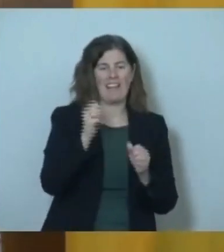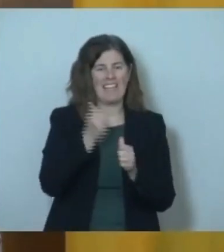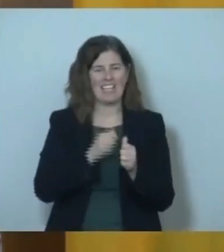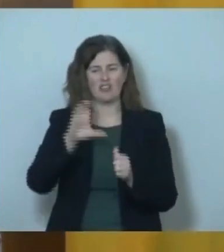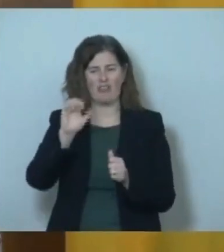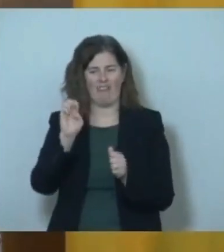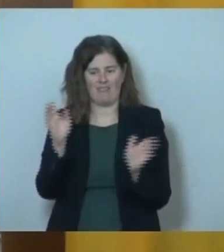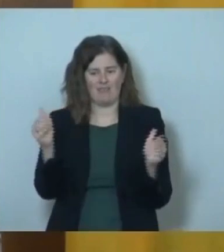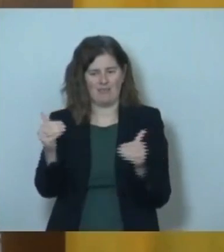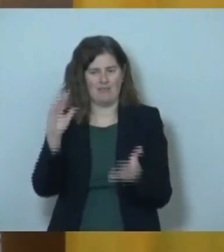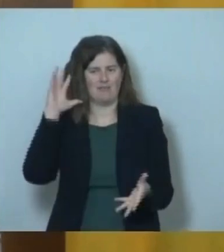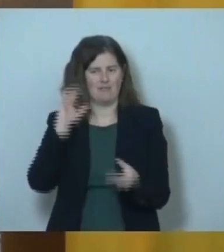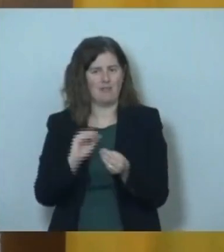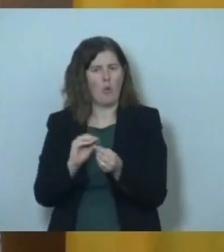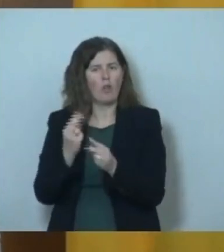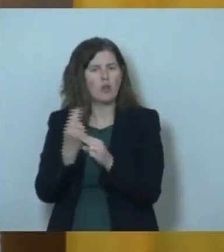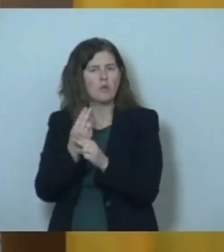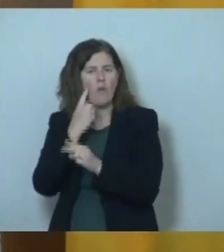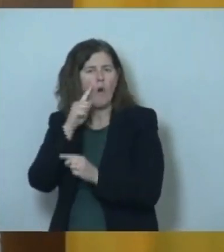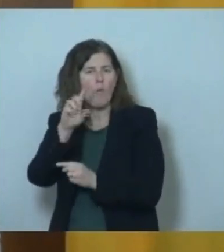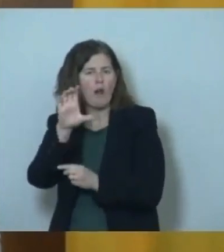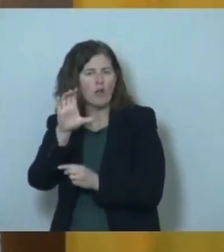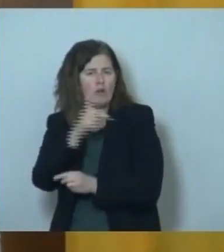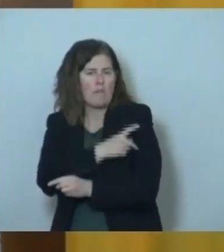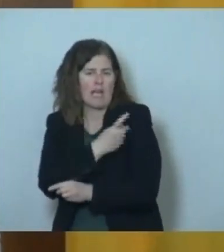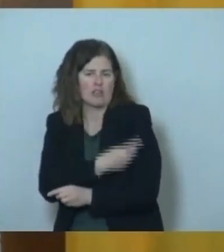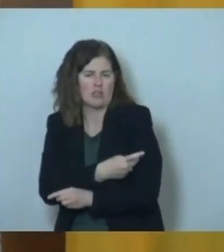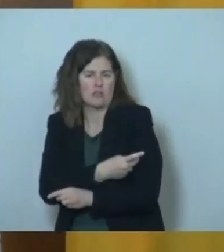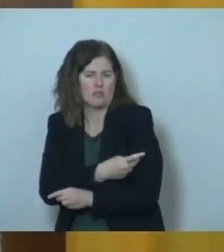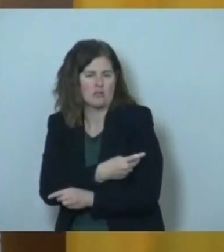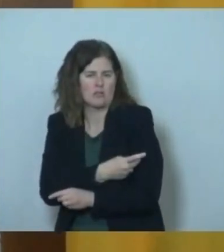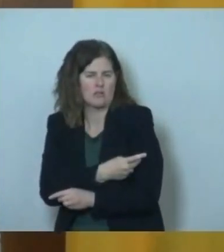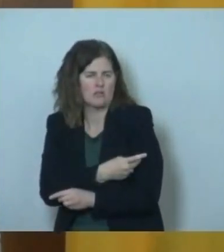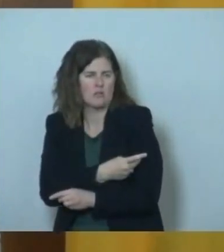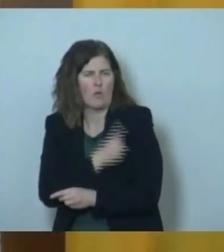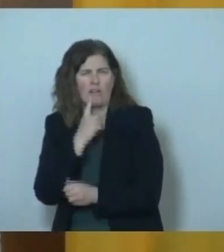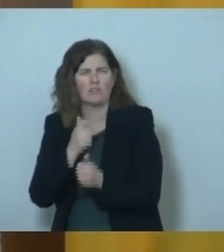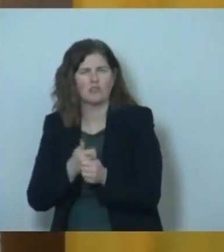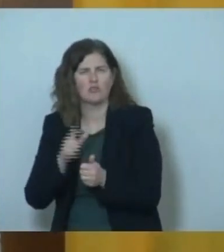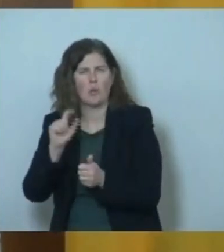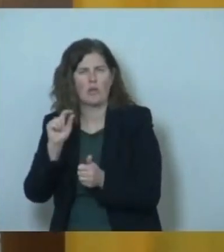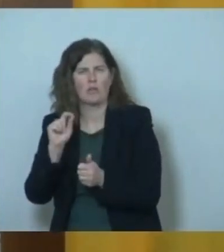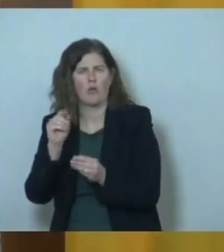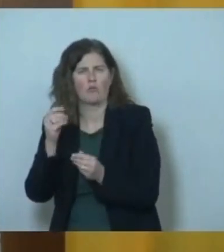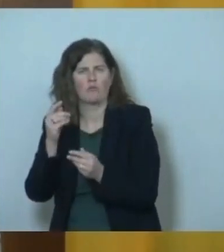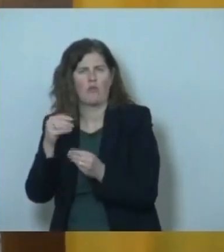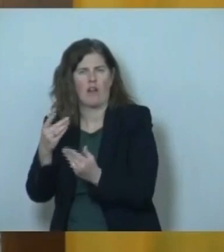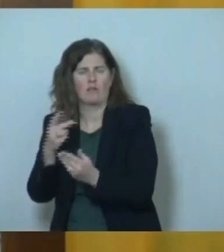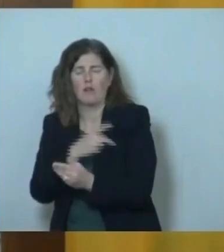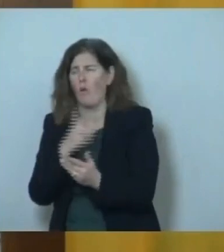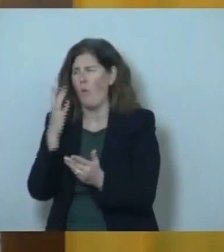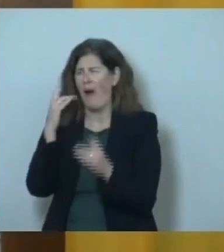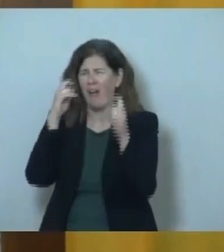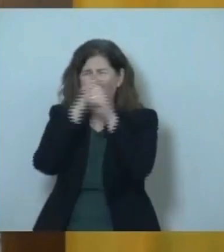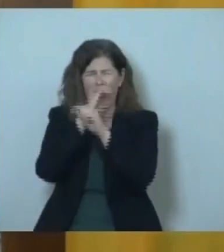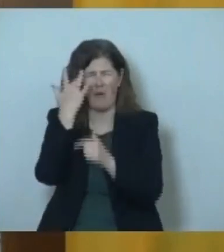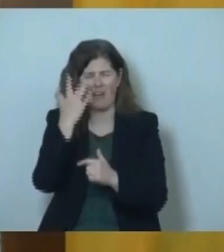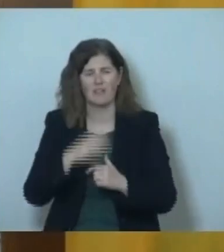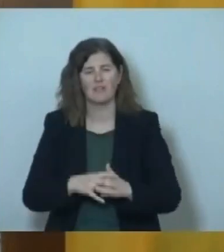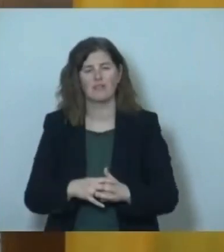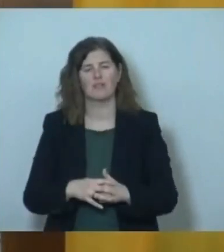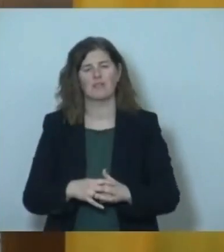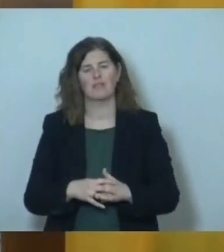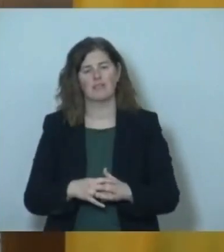about 100 patients. And so, or each 20, I think, serves 100 patients. And why is this complicated?